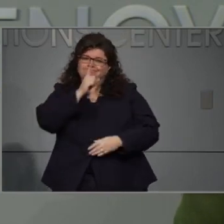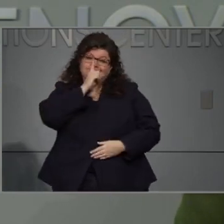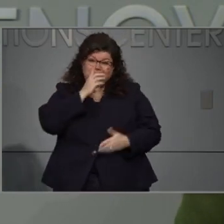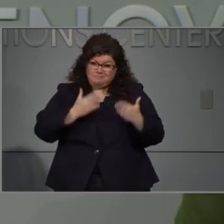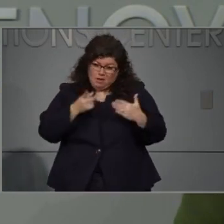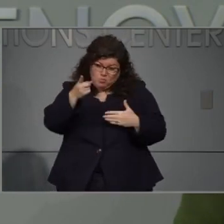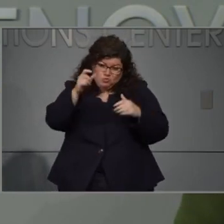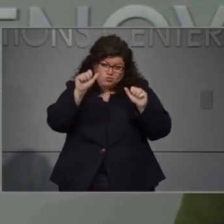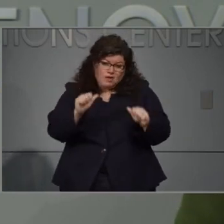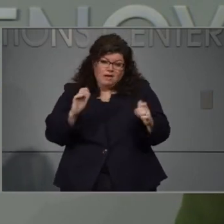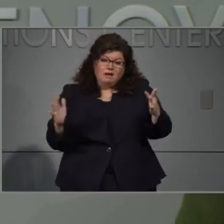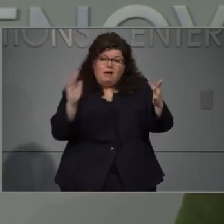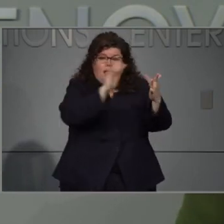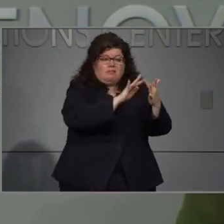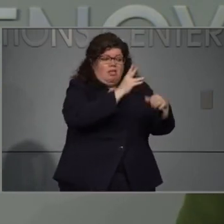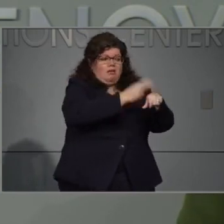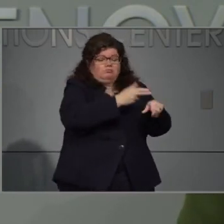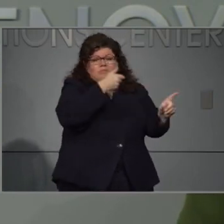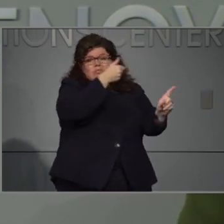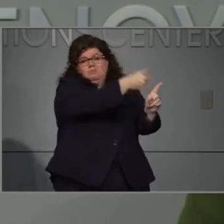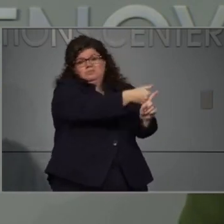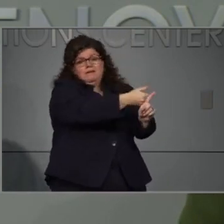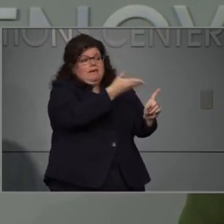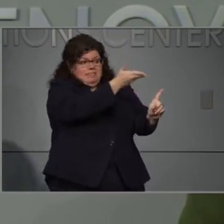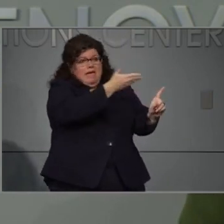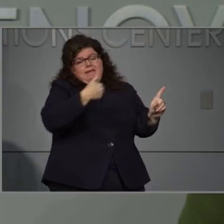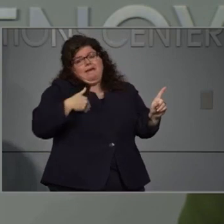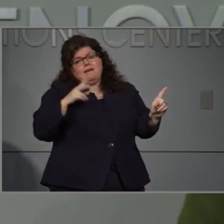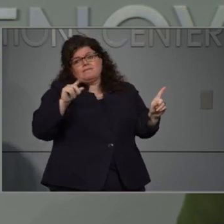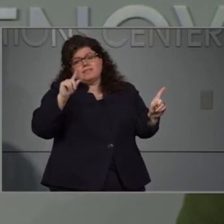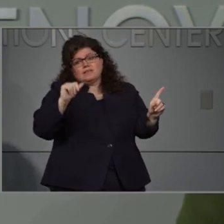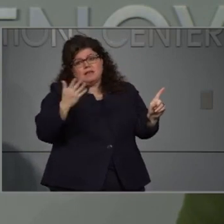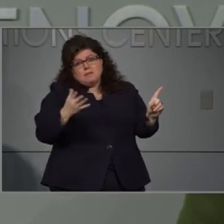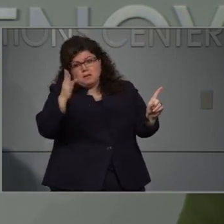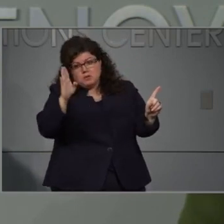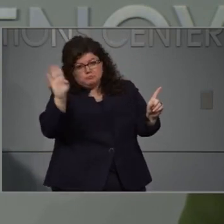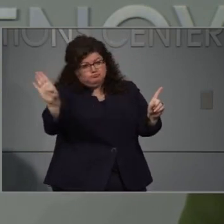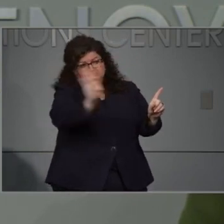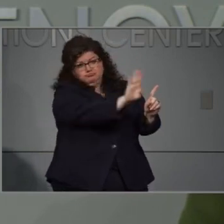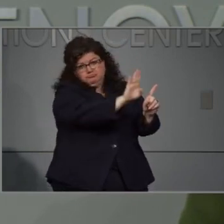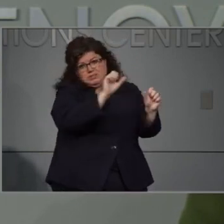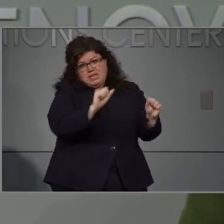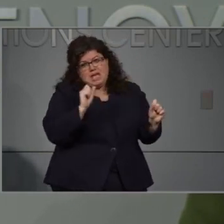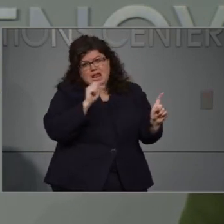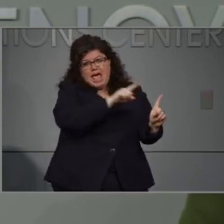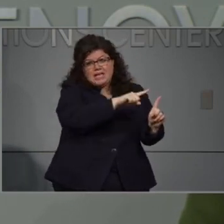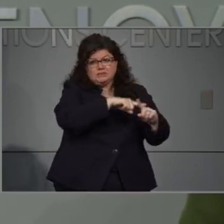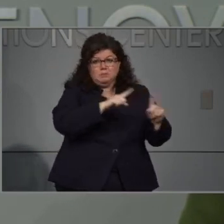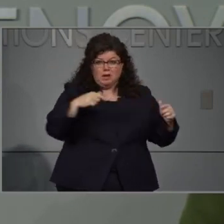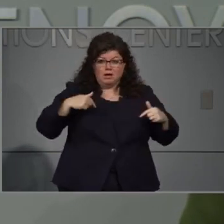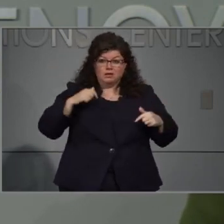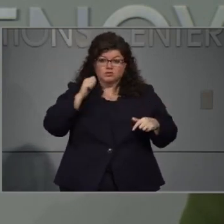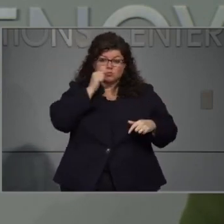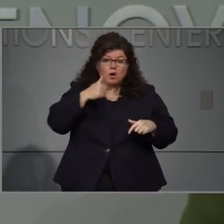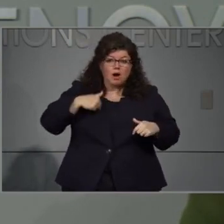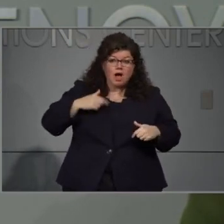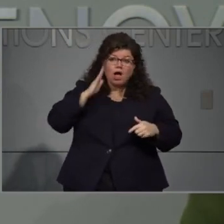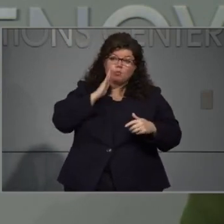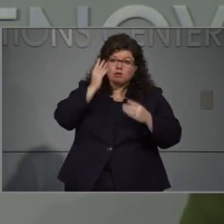with individual hospitals who are tracking that data, but I don't believe that will be in the release for tomorrow.